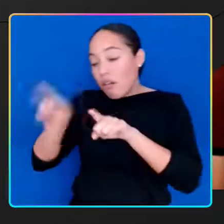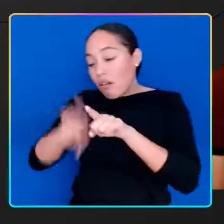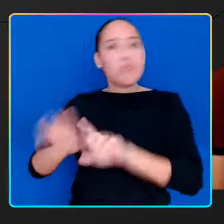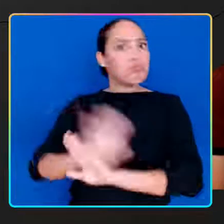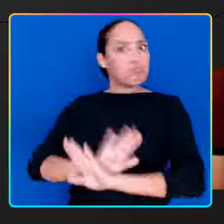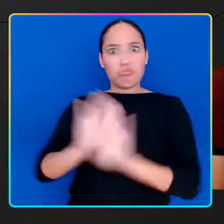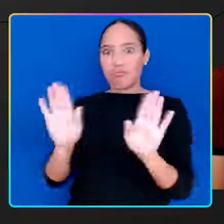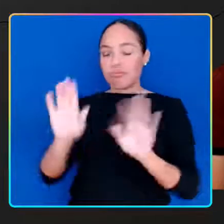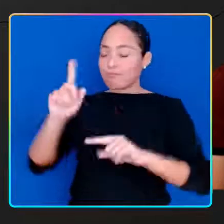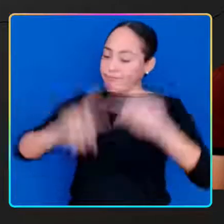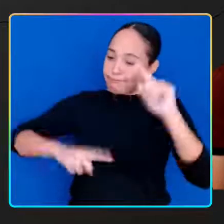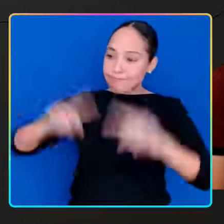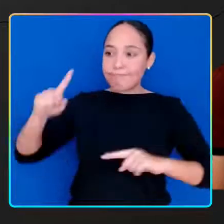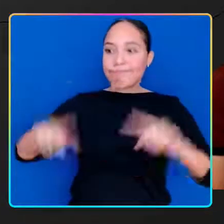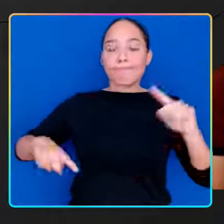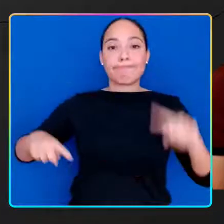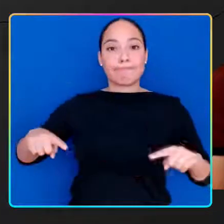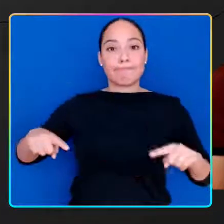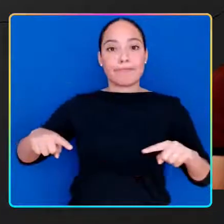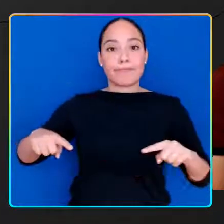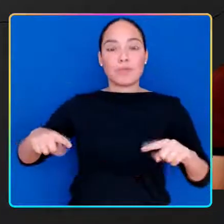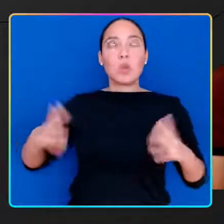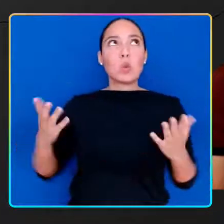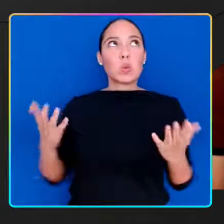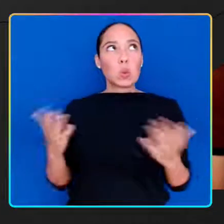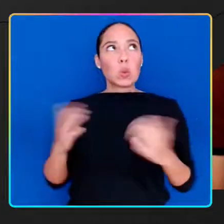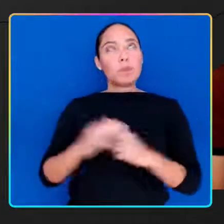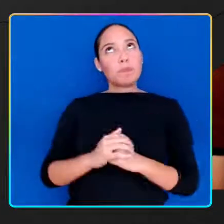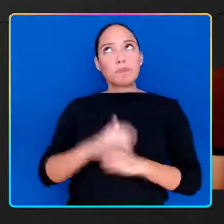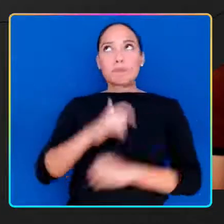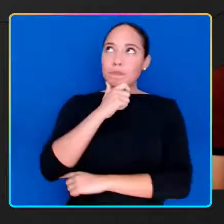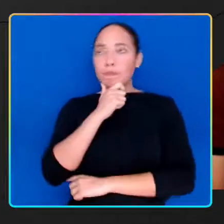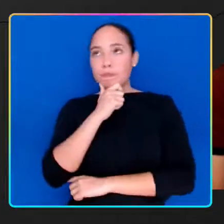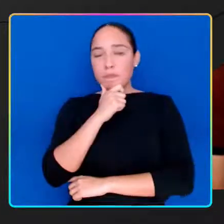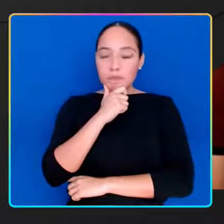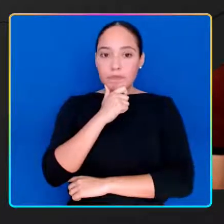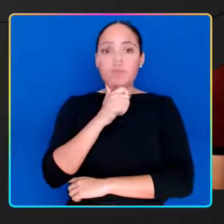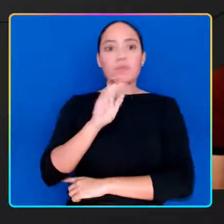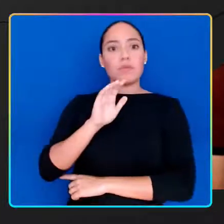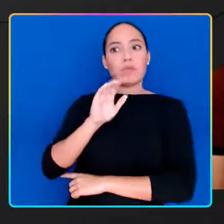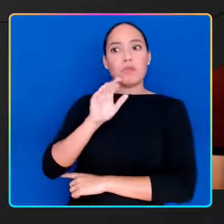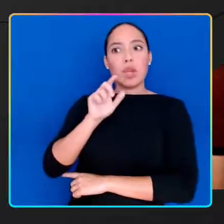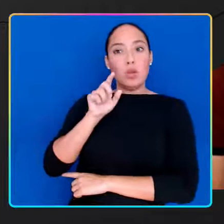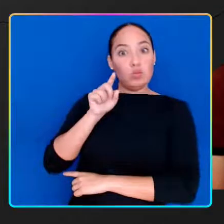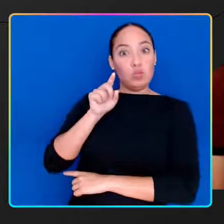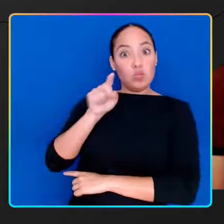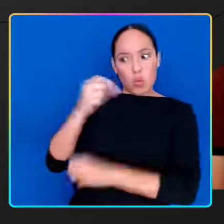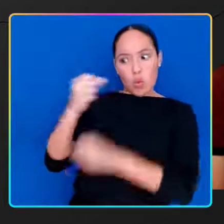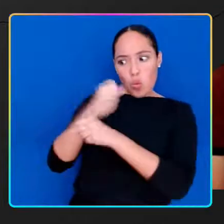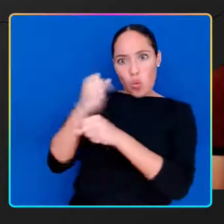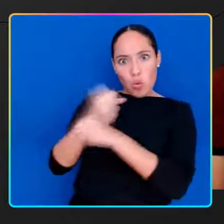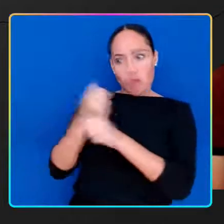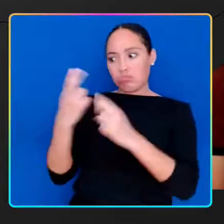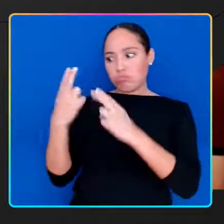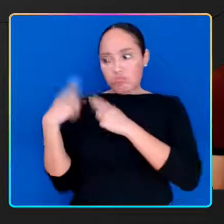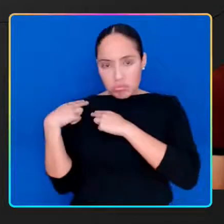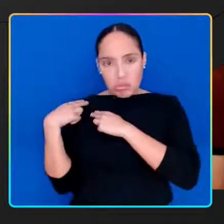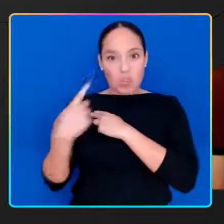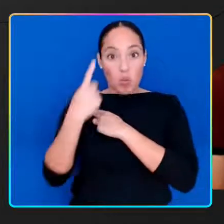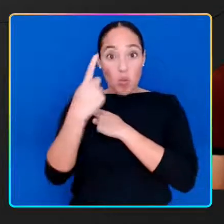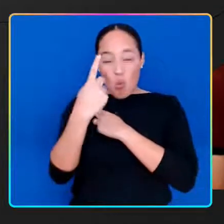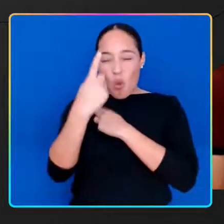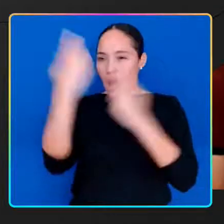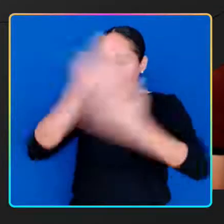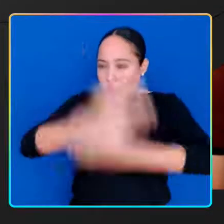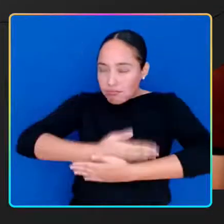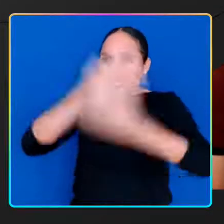to encourage you to think about what an average day looks like, what do you do on a day-to-day basis? What does an